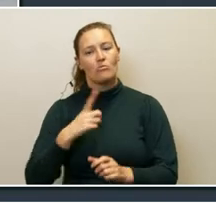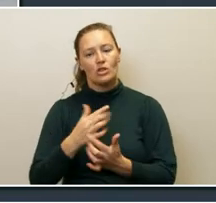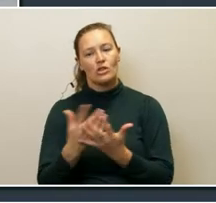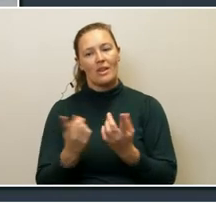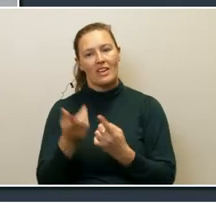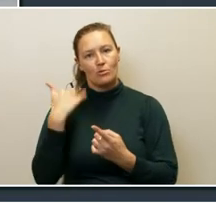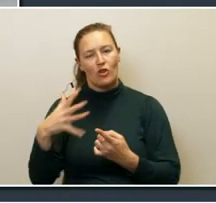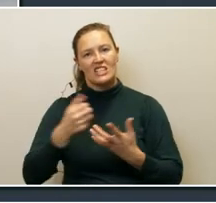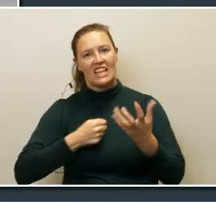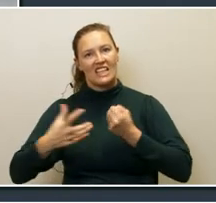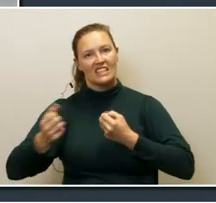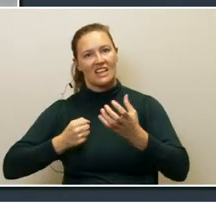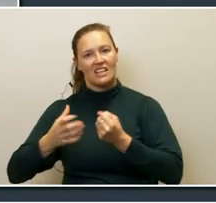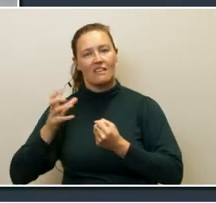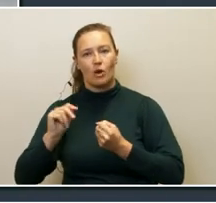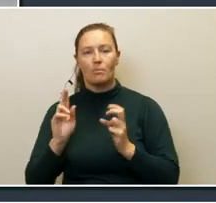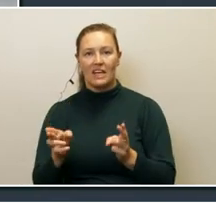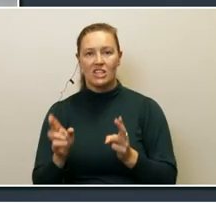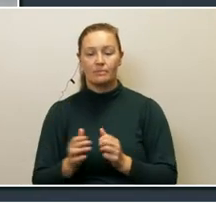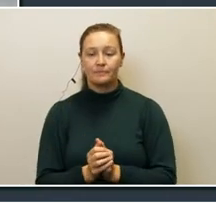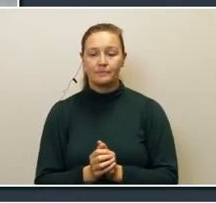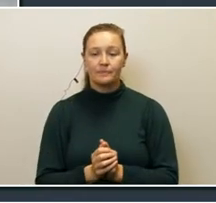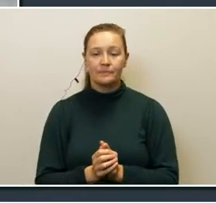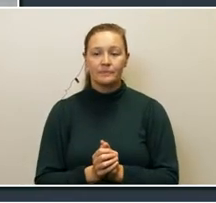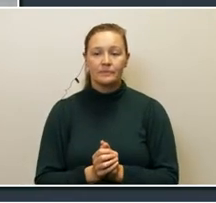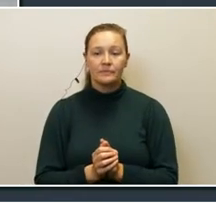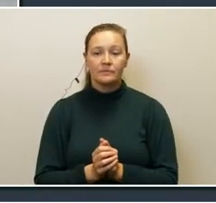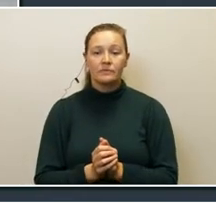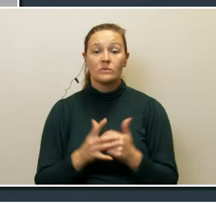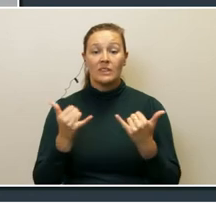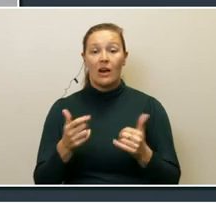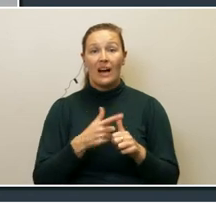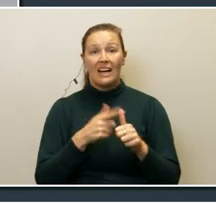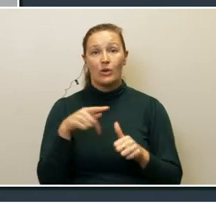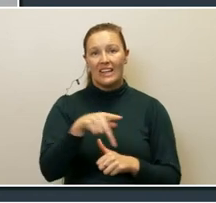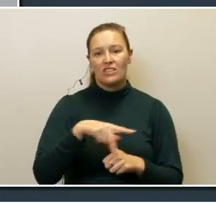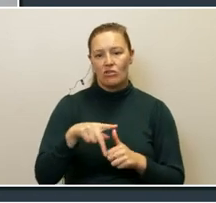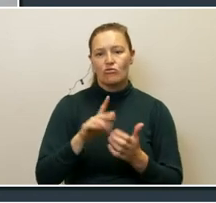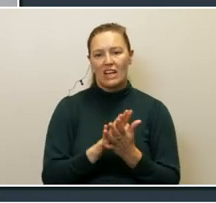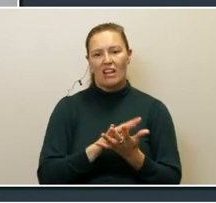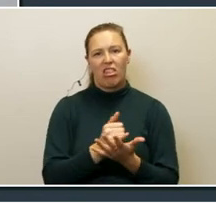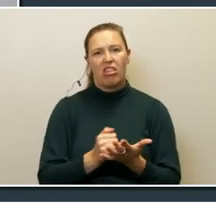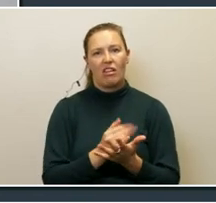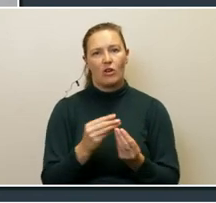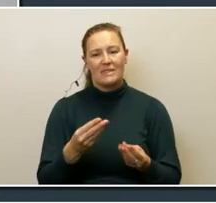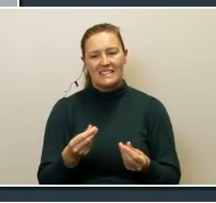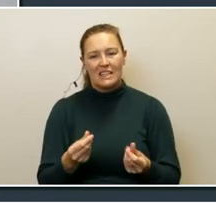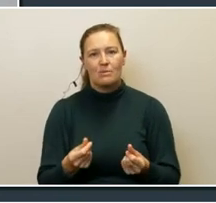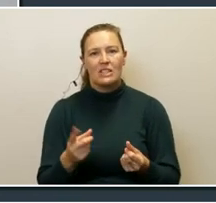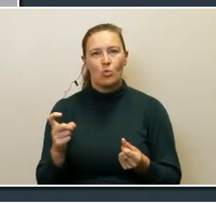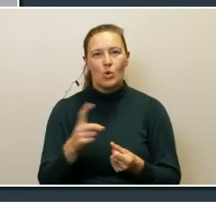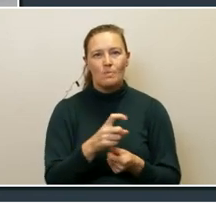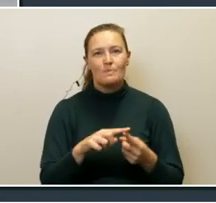previously taken away. As it is now, and as you've heard, the Ahariri estuary is seriously degraded with sediment, tube